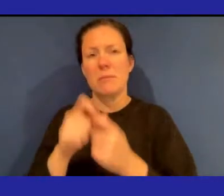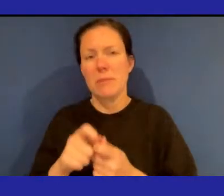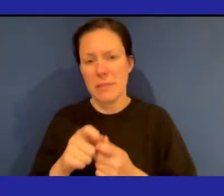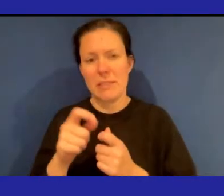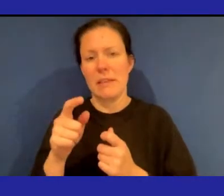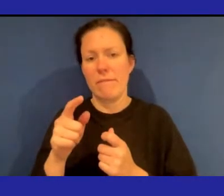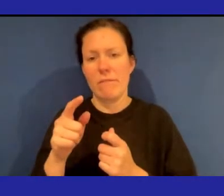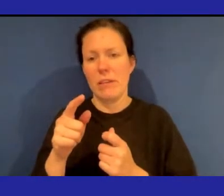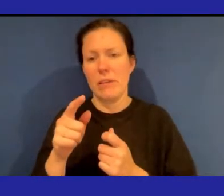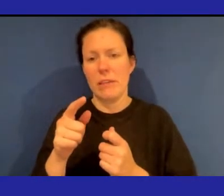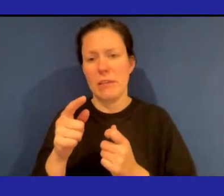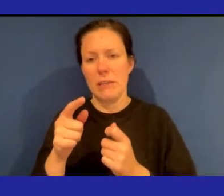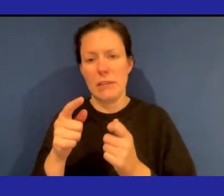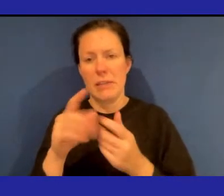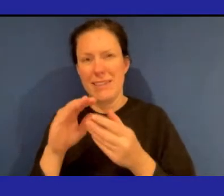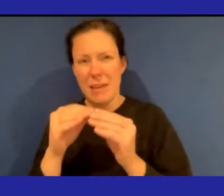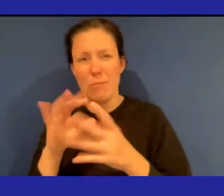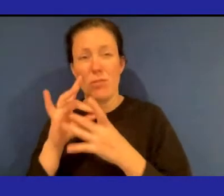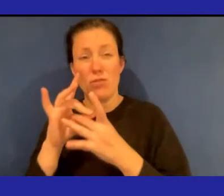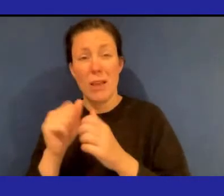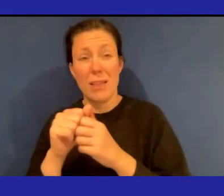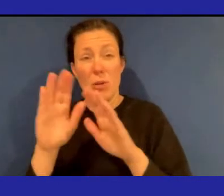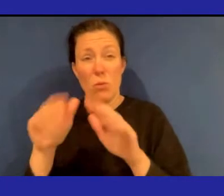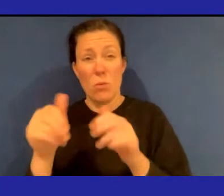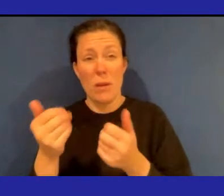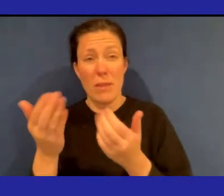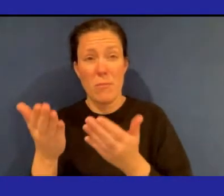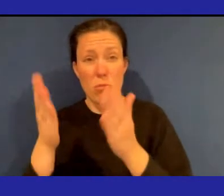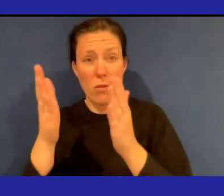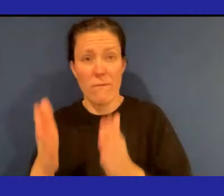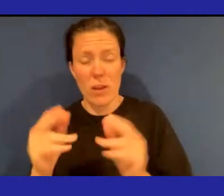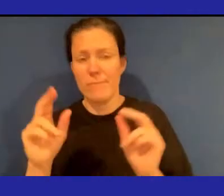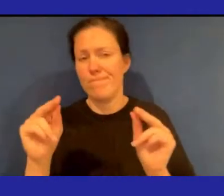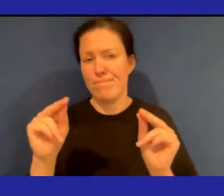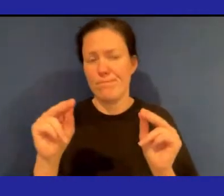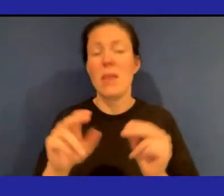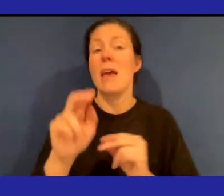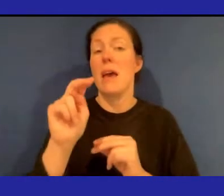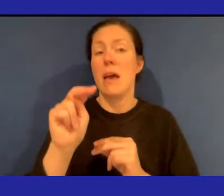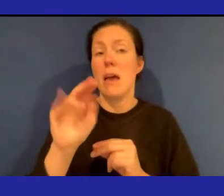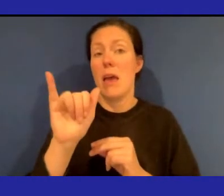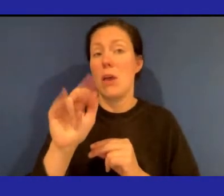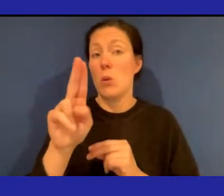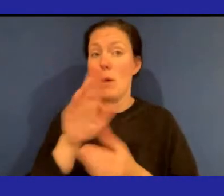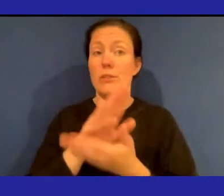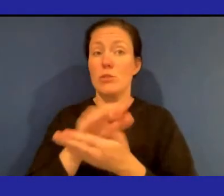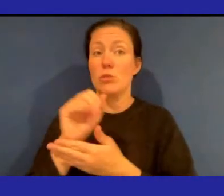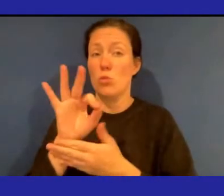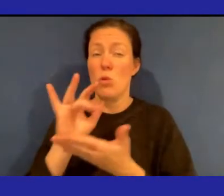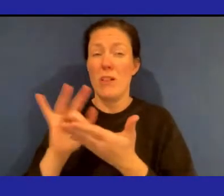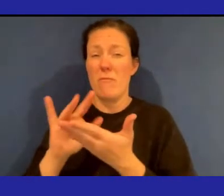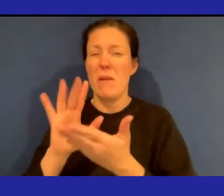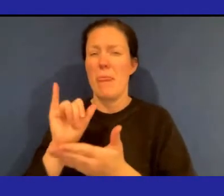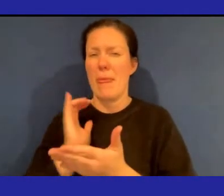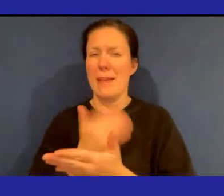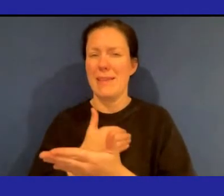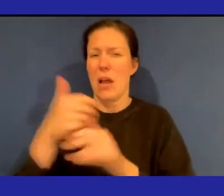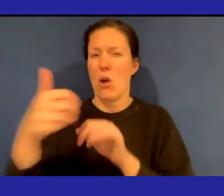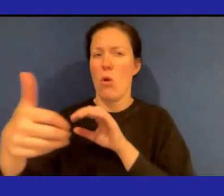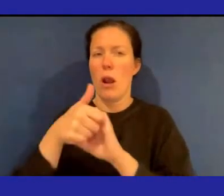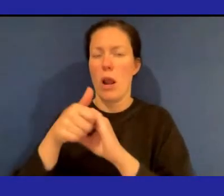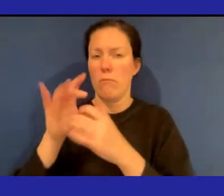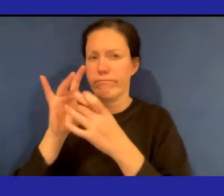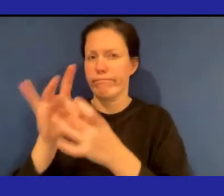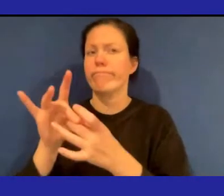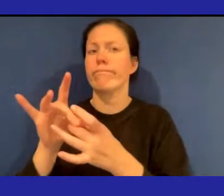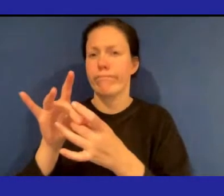providers. Our affiliation is with NYU School of Medicine, and it's not based on, I guess I'll use